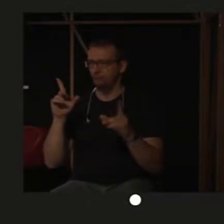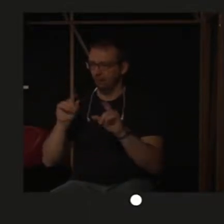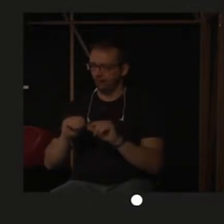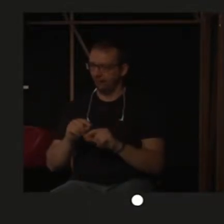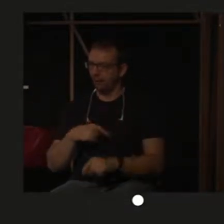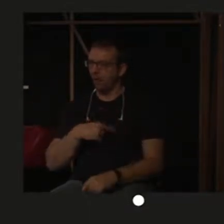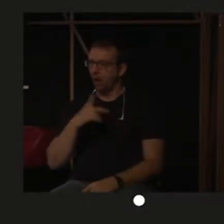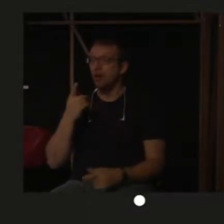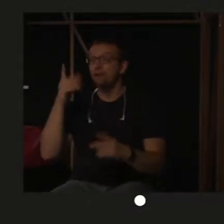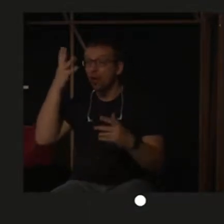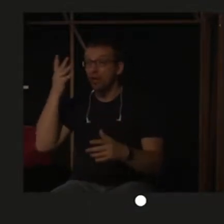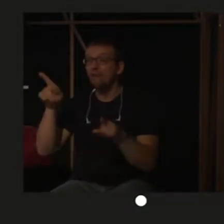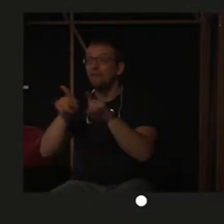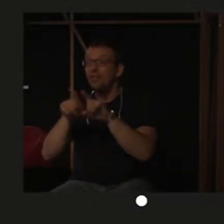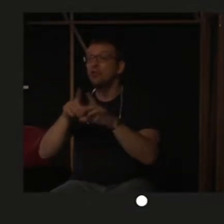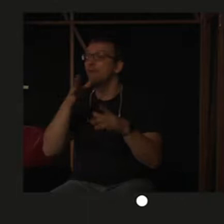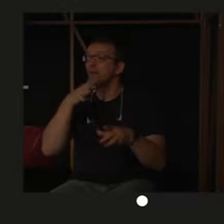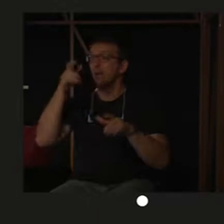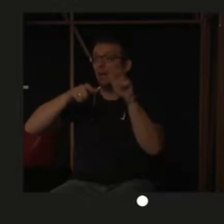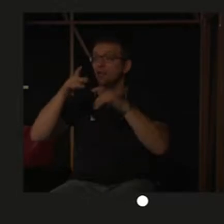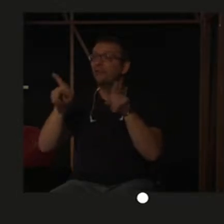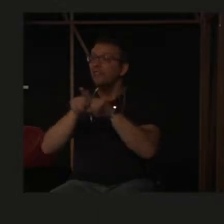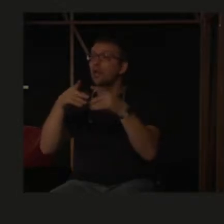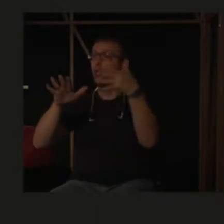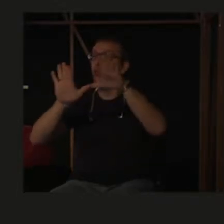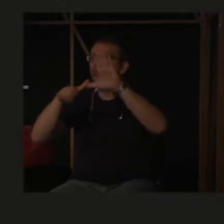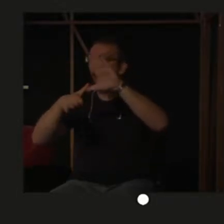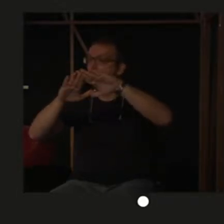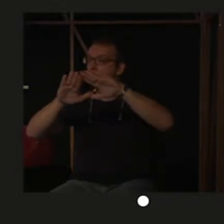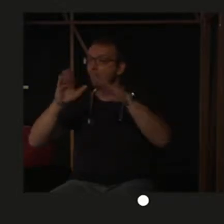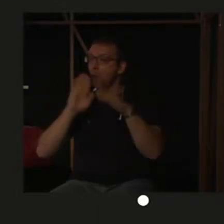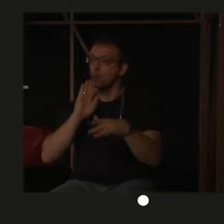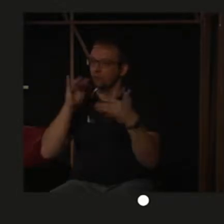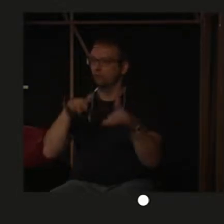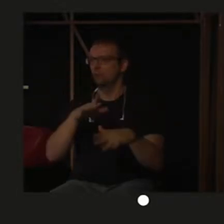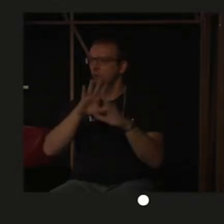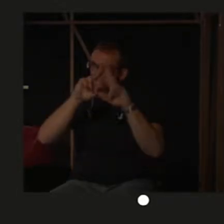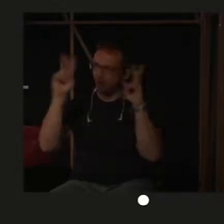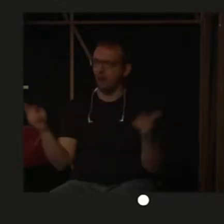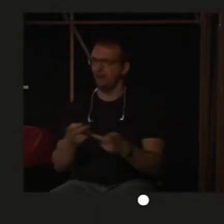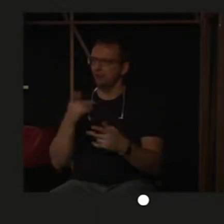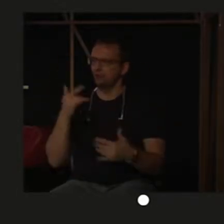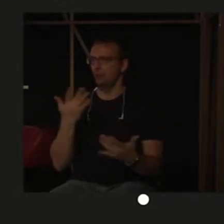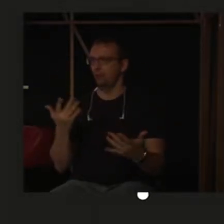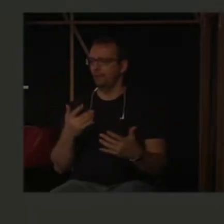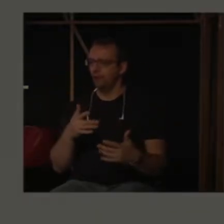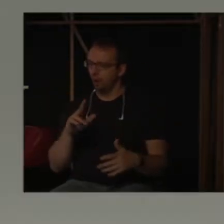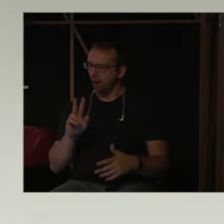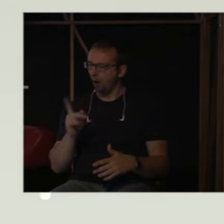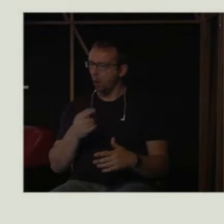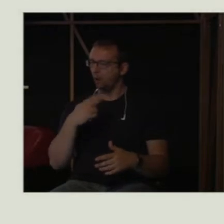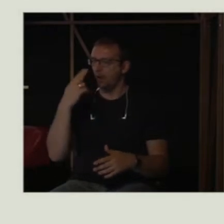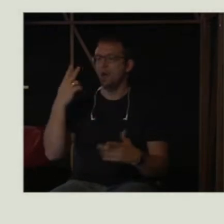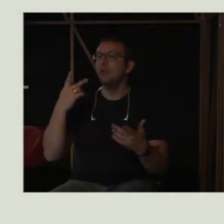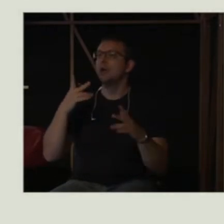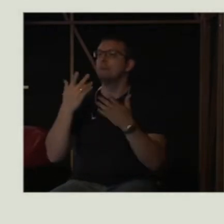the population of the USA. But let's keep this on home ground. In the UK, there are almost 3 million colourblind people. That's